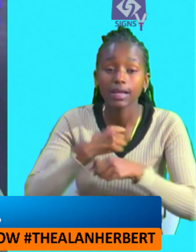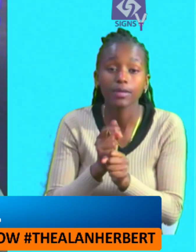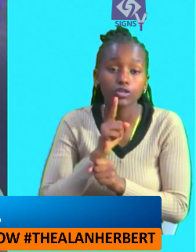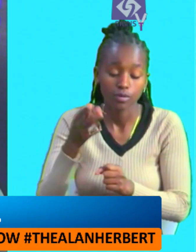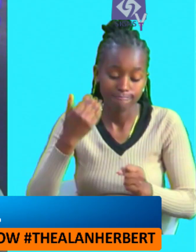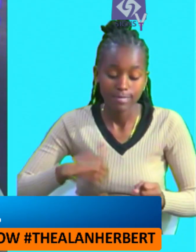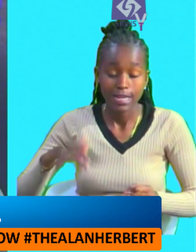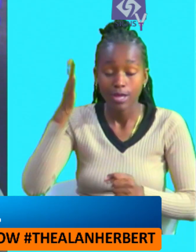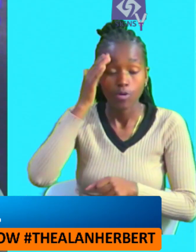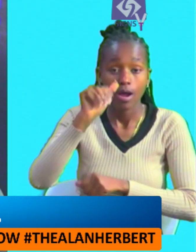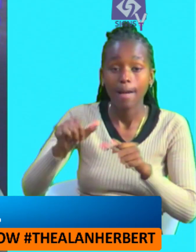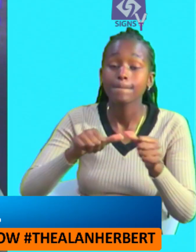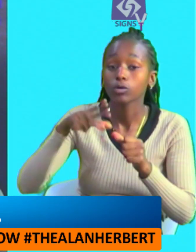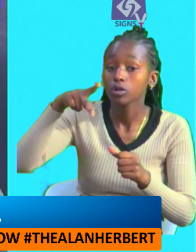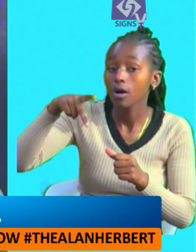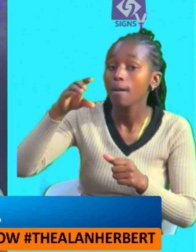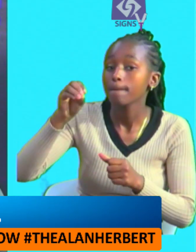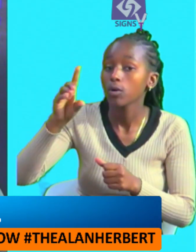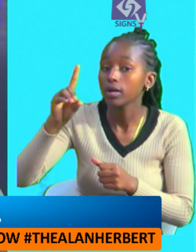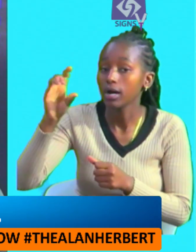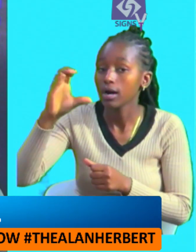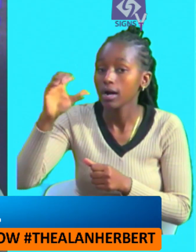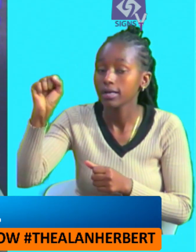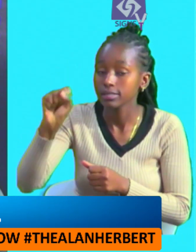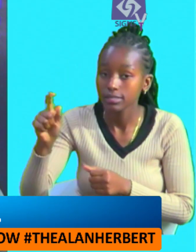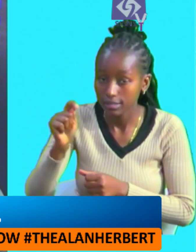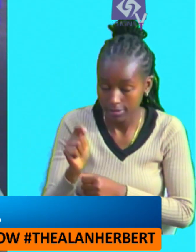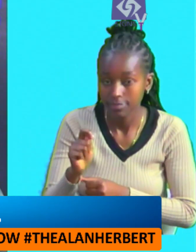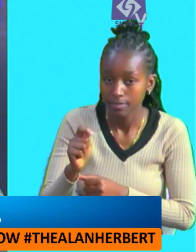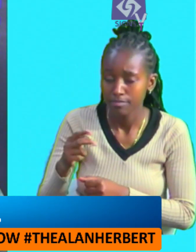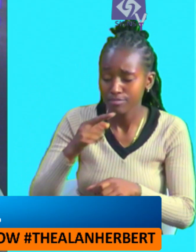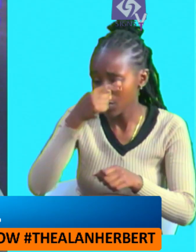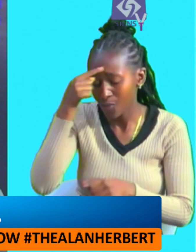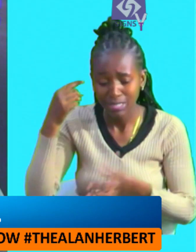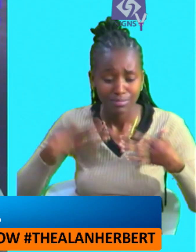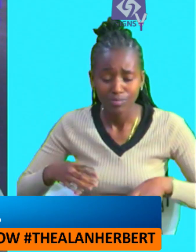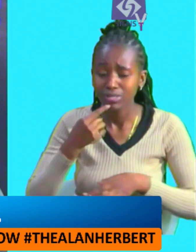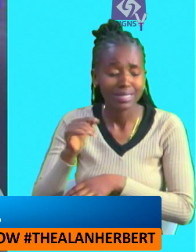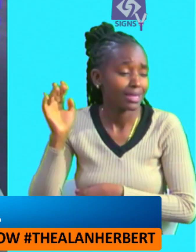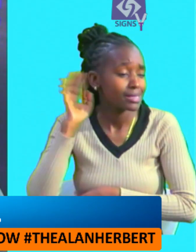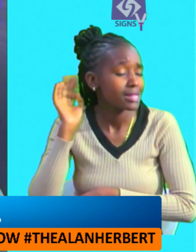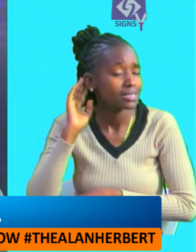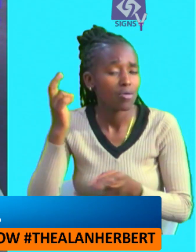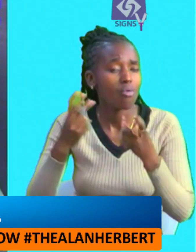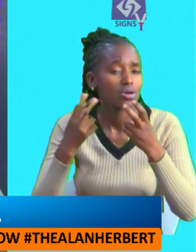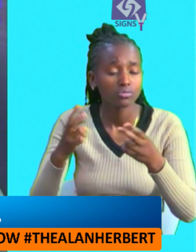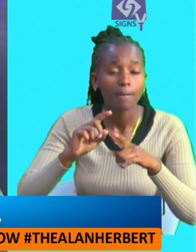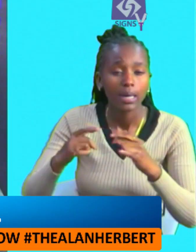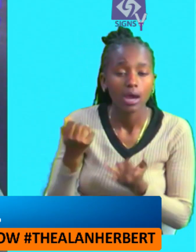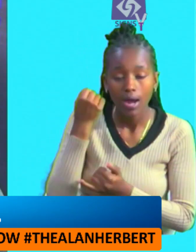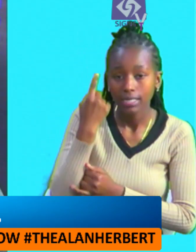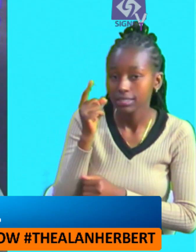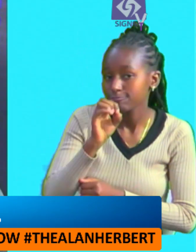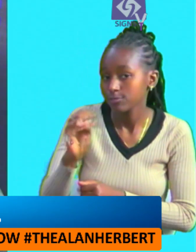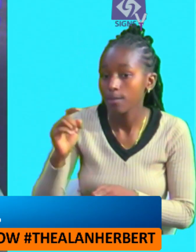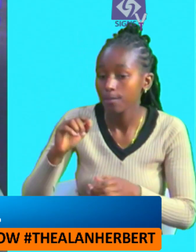nini, because nilikuwa naona watu wakisema watch my podcast, listen to my podcast. Sikuwa na get